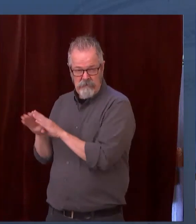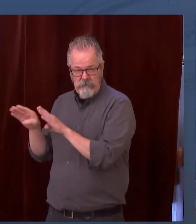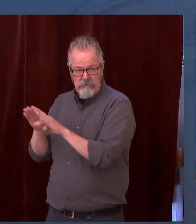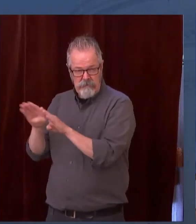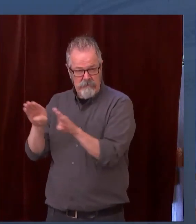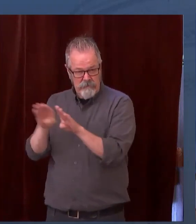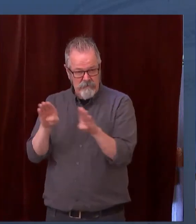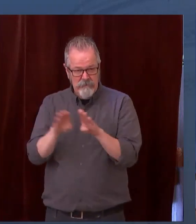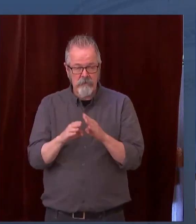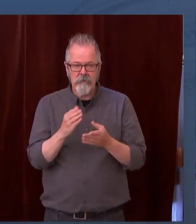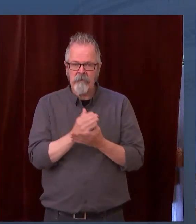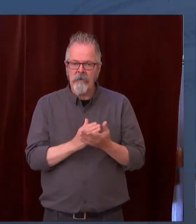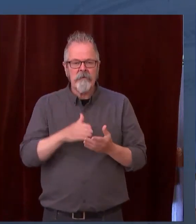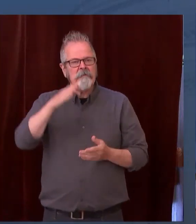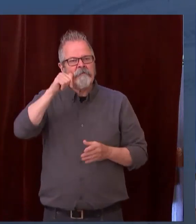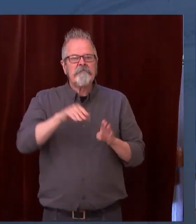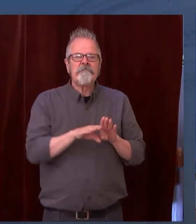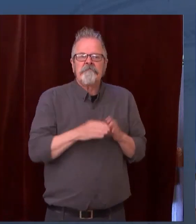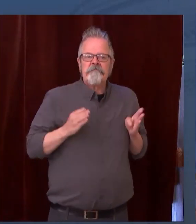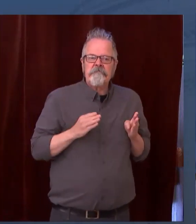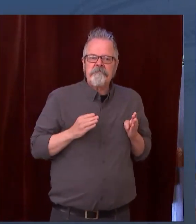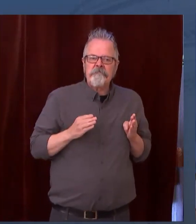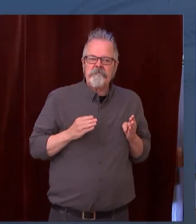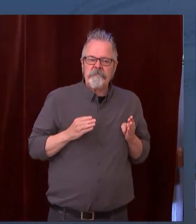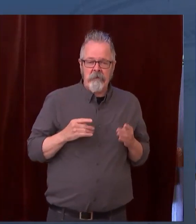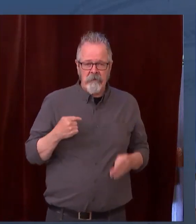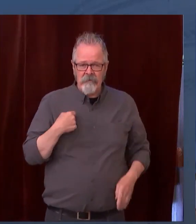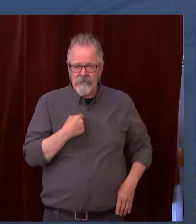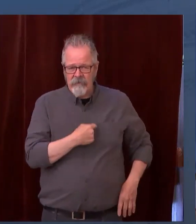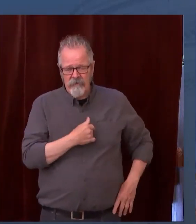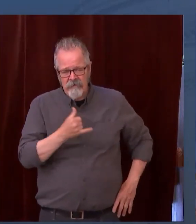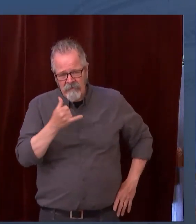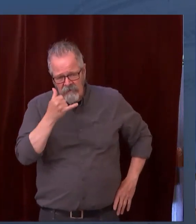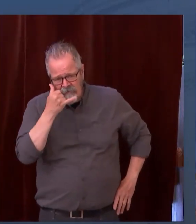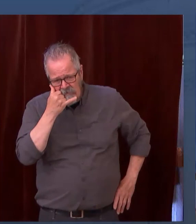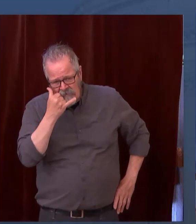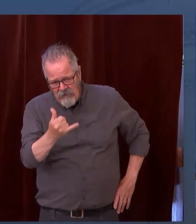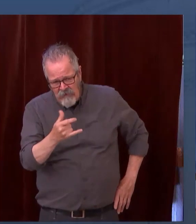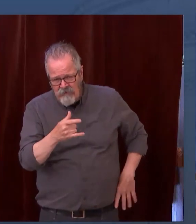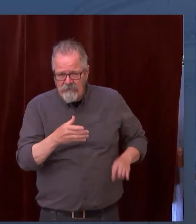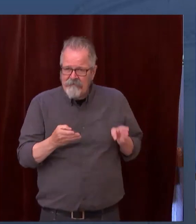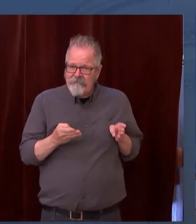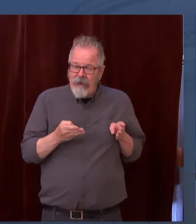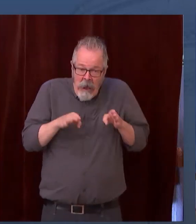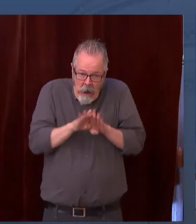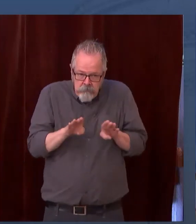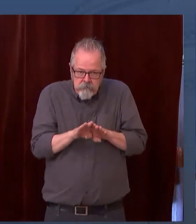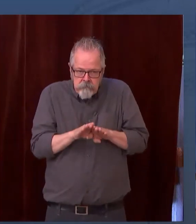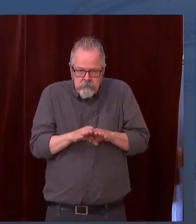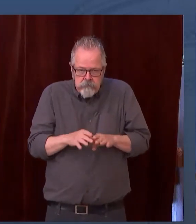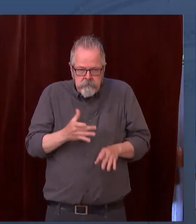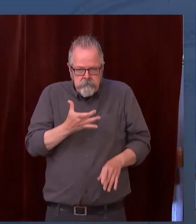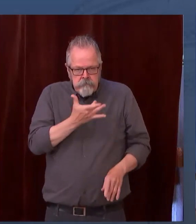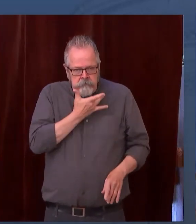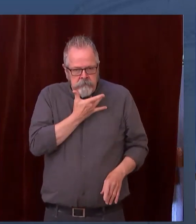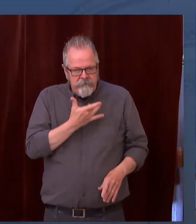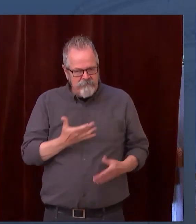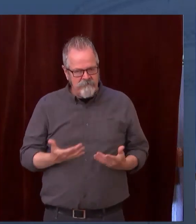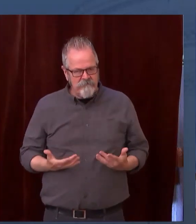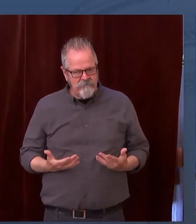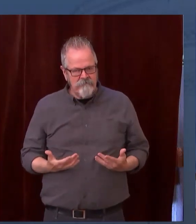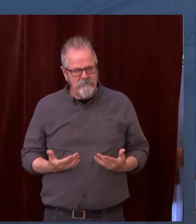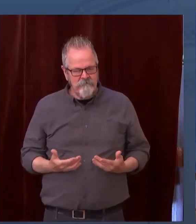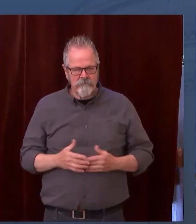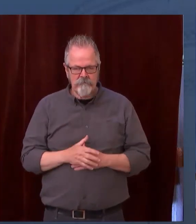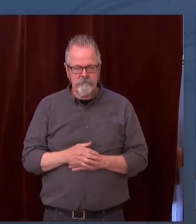smaller percentage that were kind of acting in an objectionable way, they could get sanctioned, and then